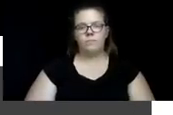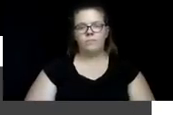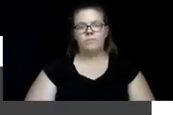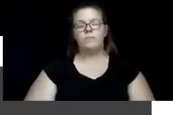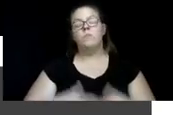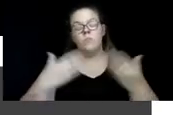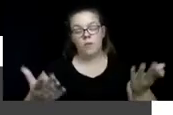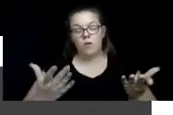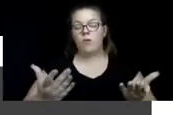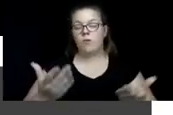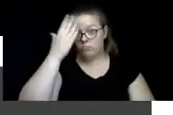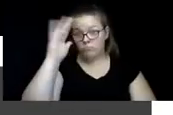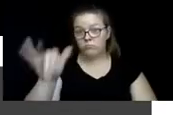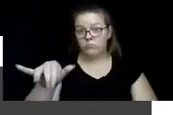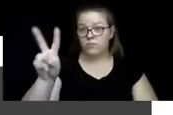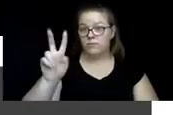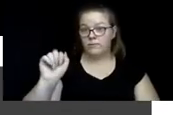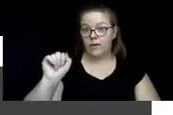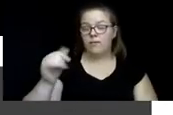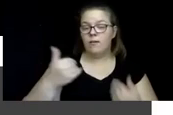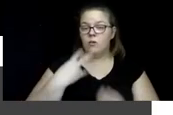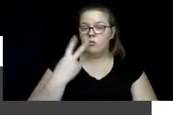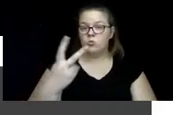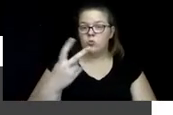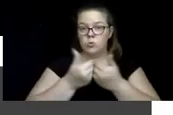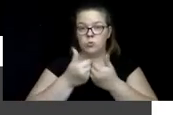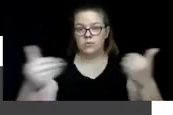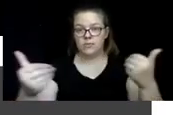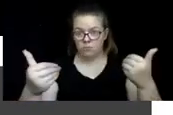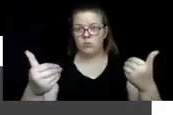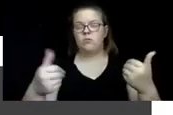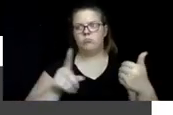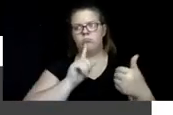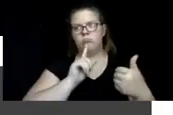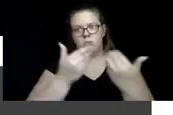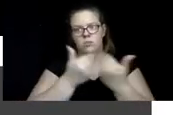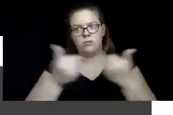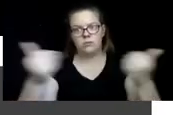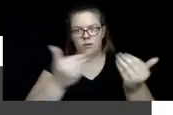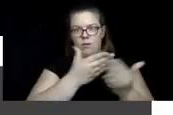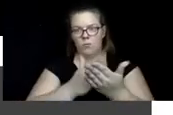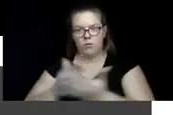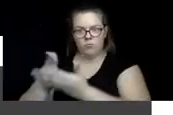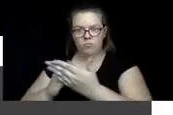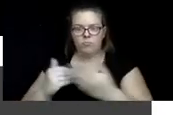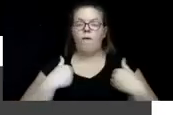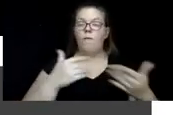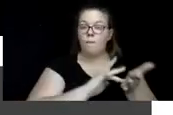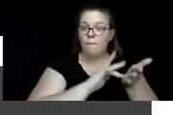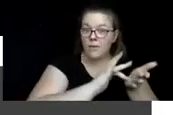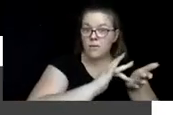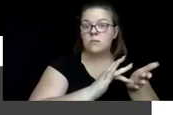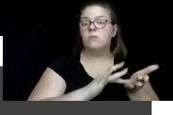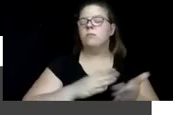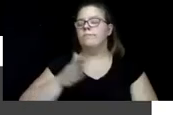VA has two separate, very separate sections. You know, you have your medicine, and then you have